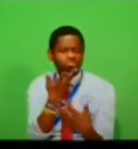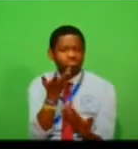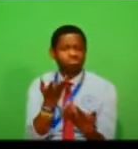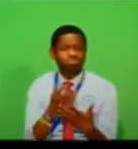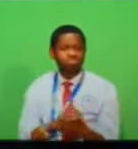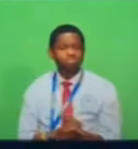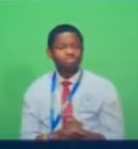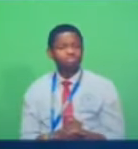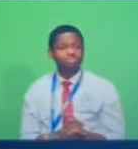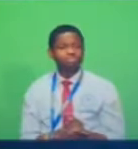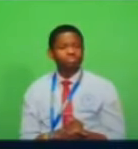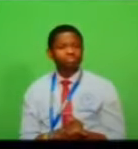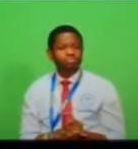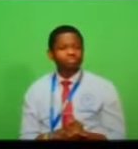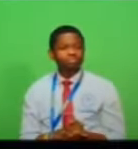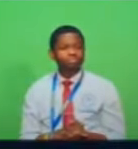Should I give a go? Right.